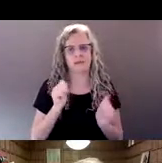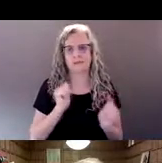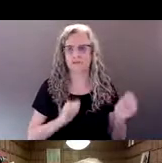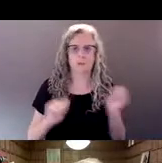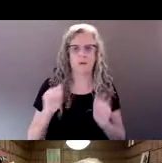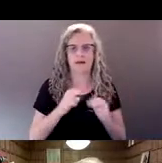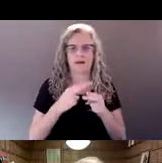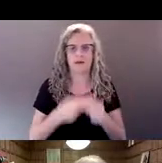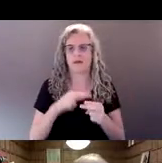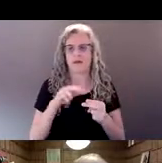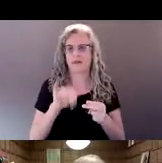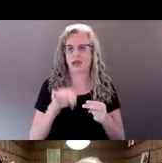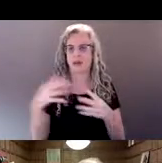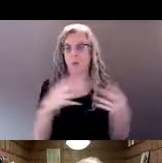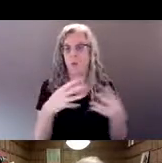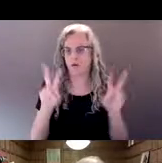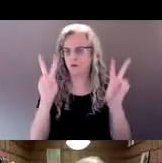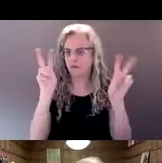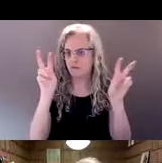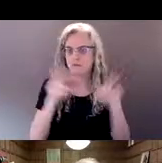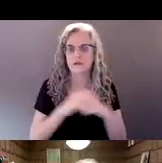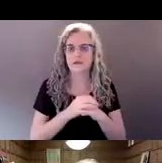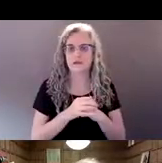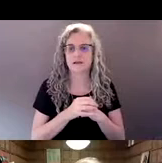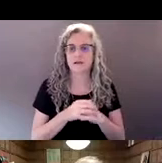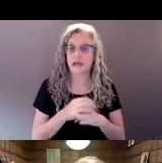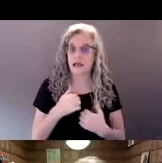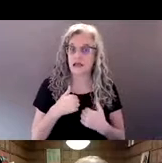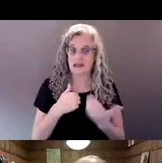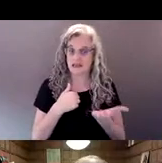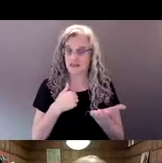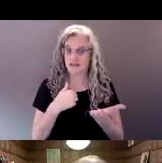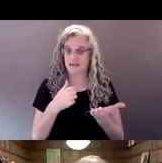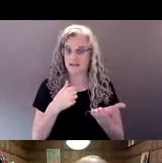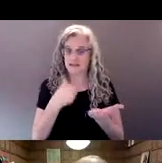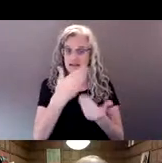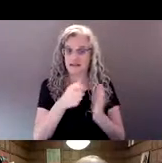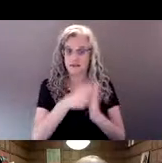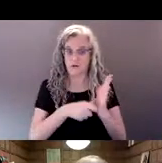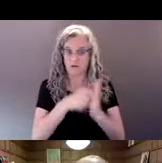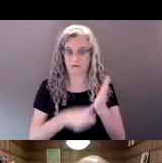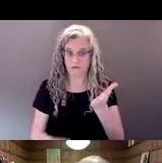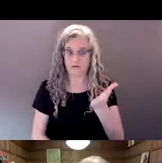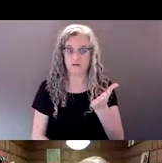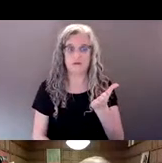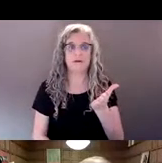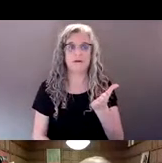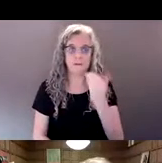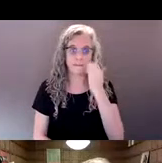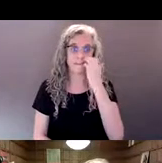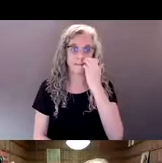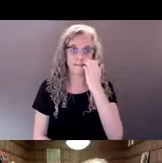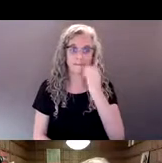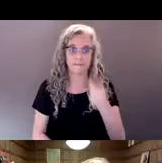war. I do not know how literally I should take articles like this one, next slide please, that